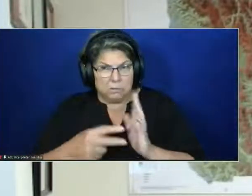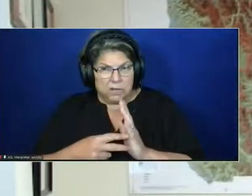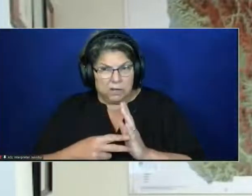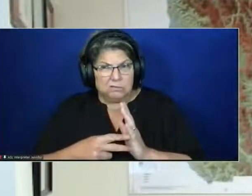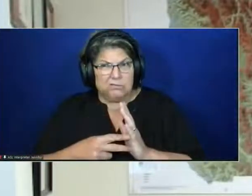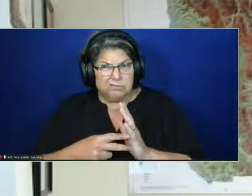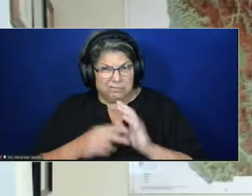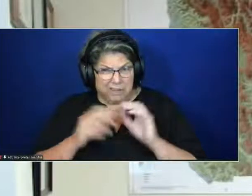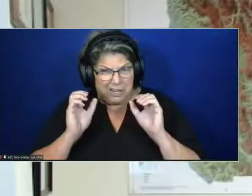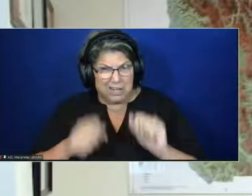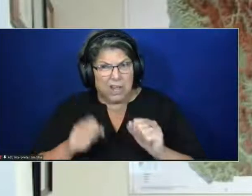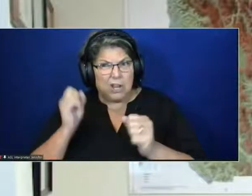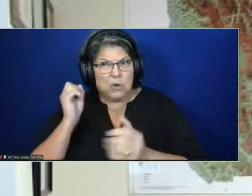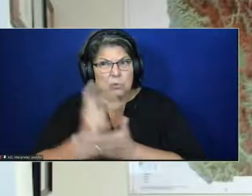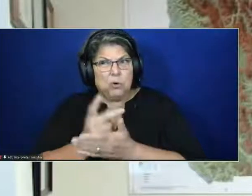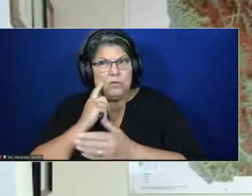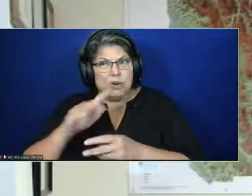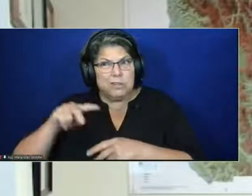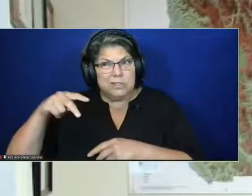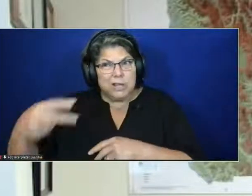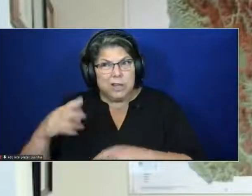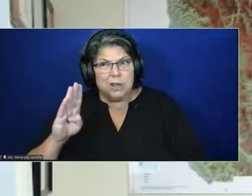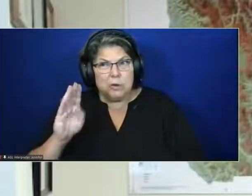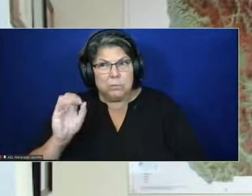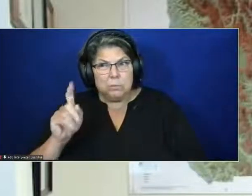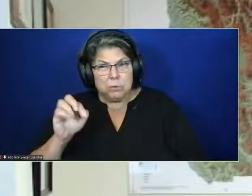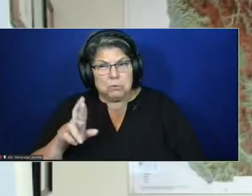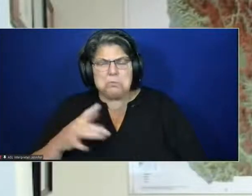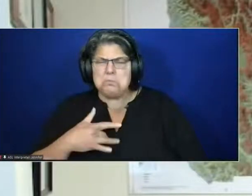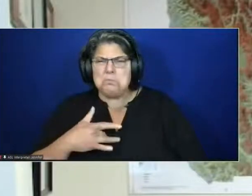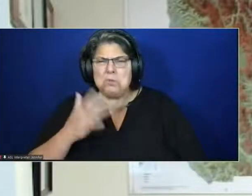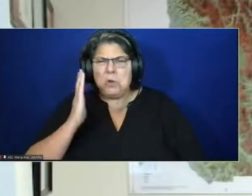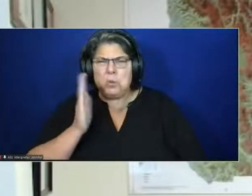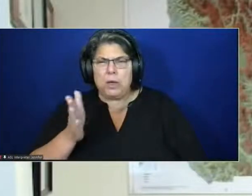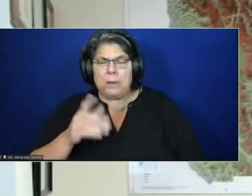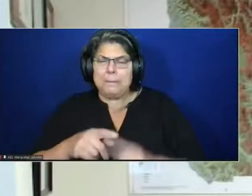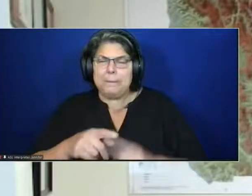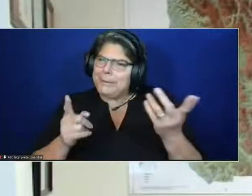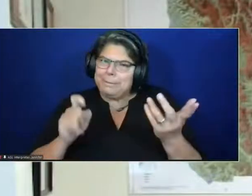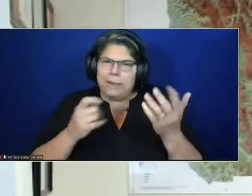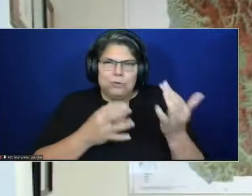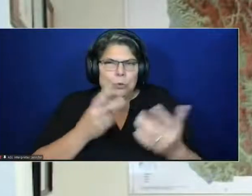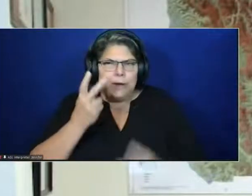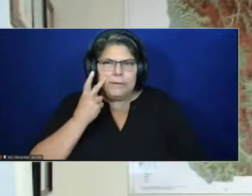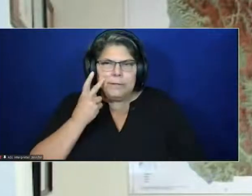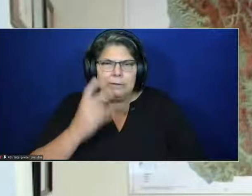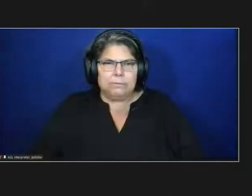be approved for a booster. I suspect they will, but we'll have to just see.